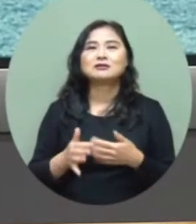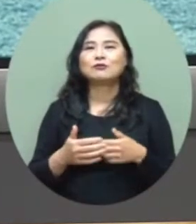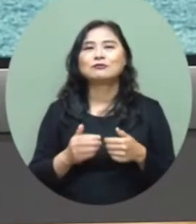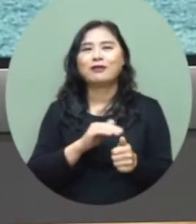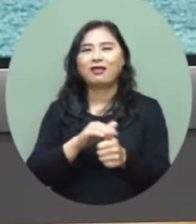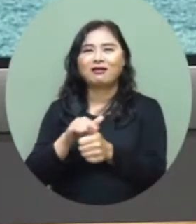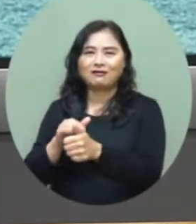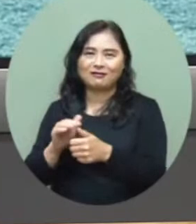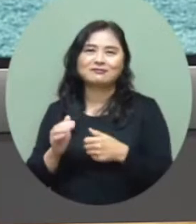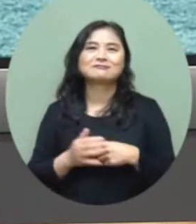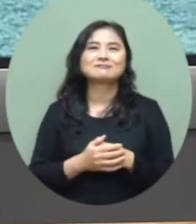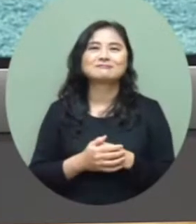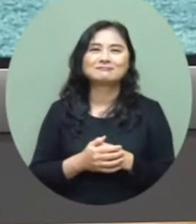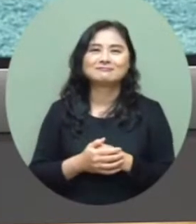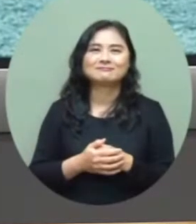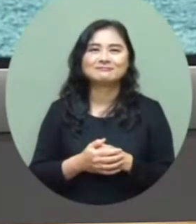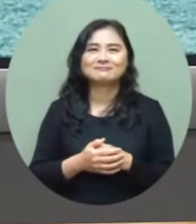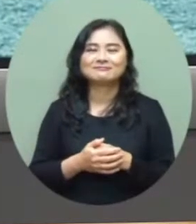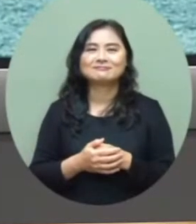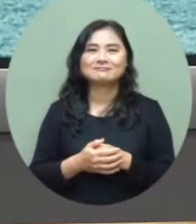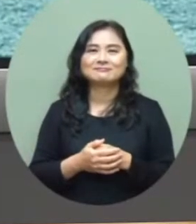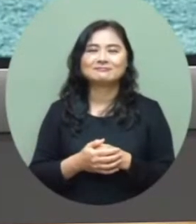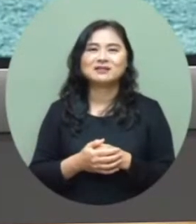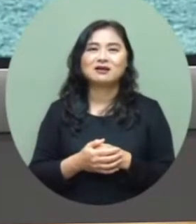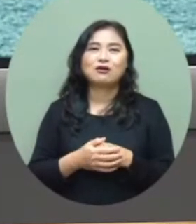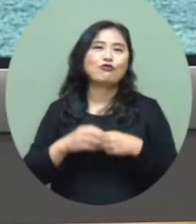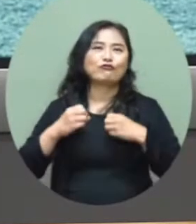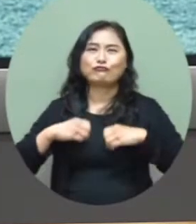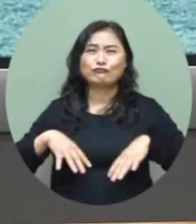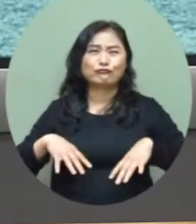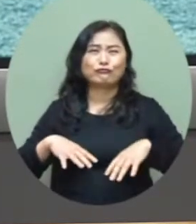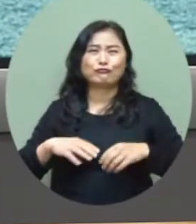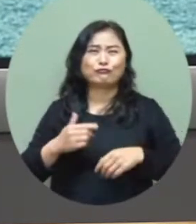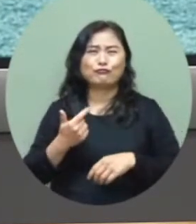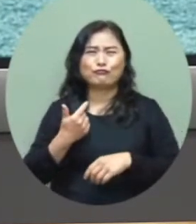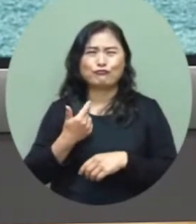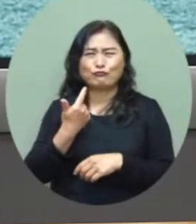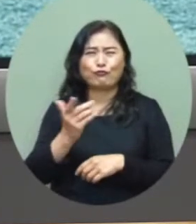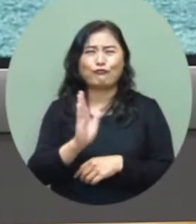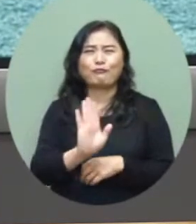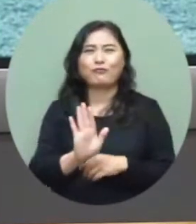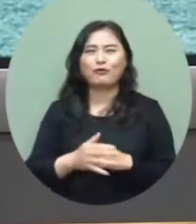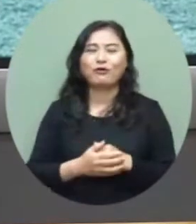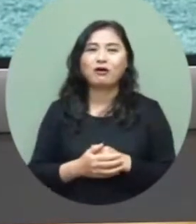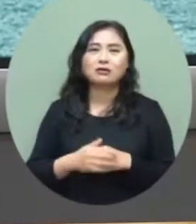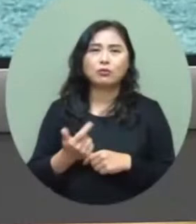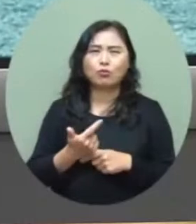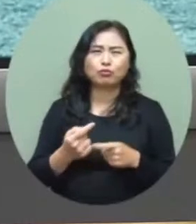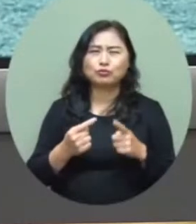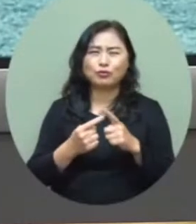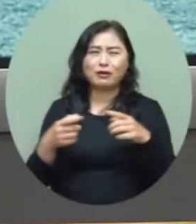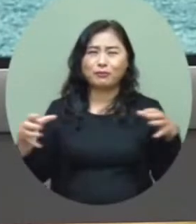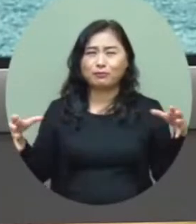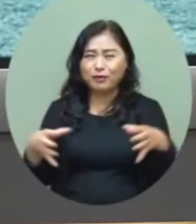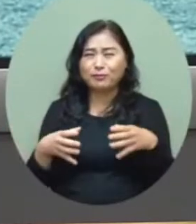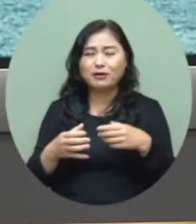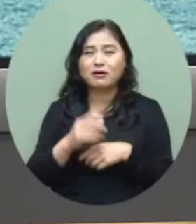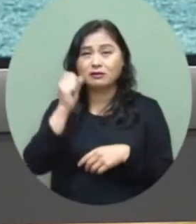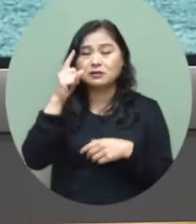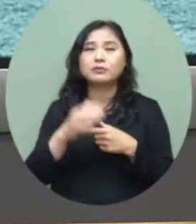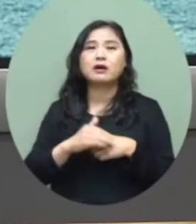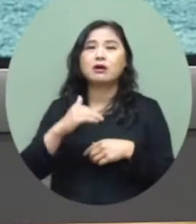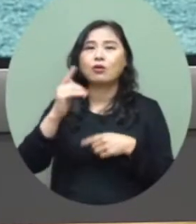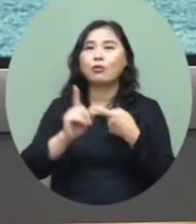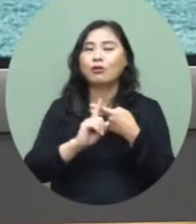as vigilant as before. That's why I remind you all not